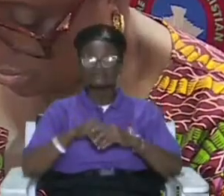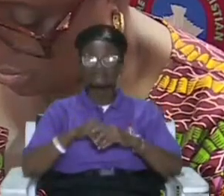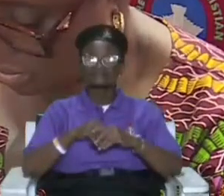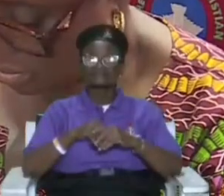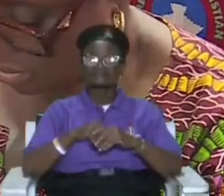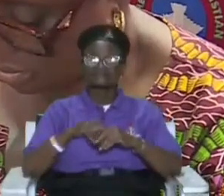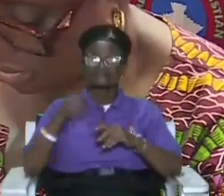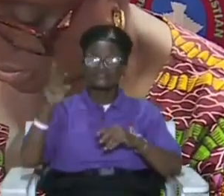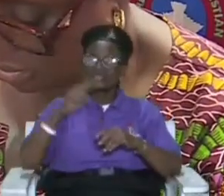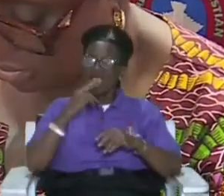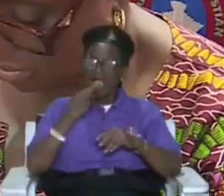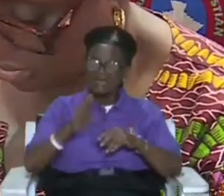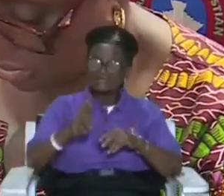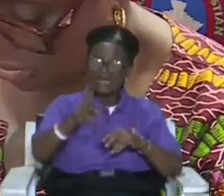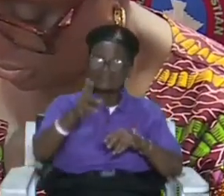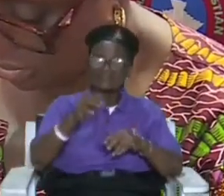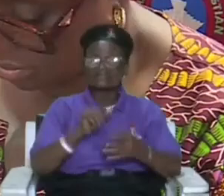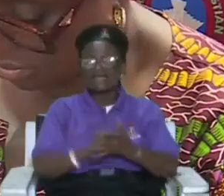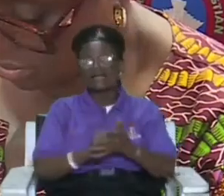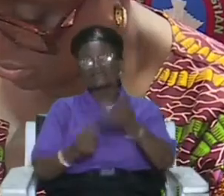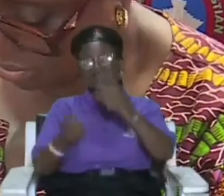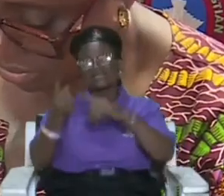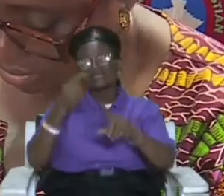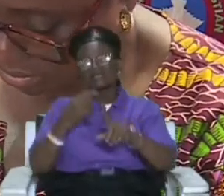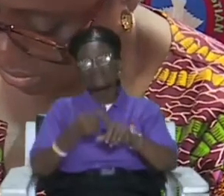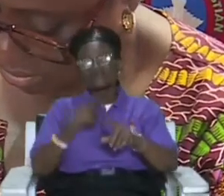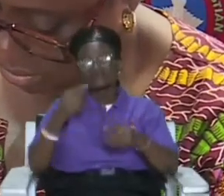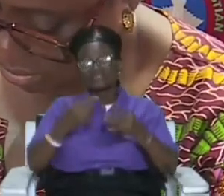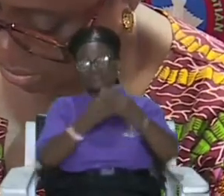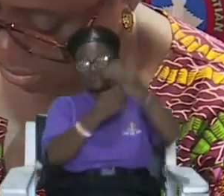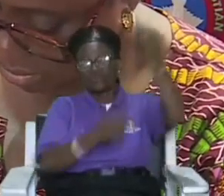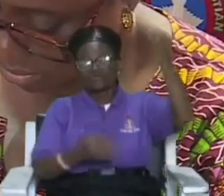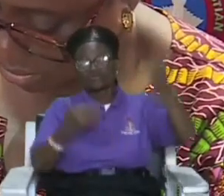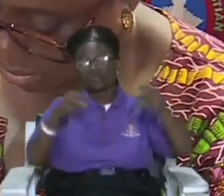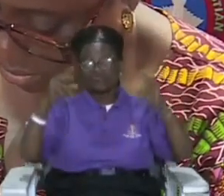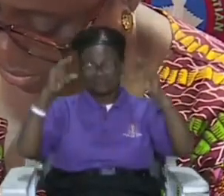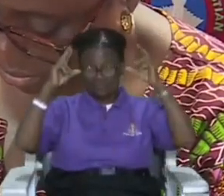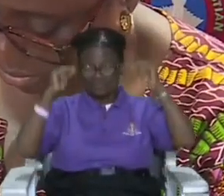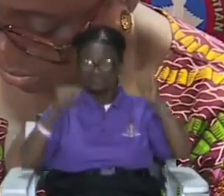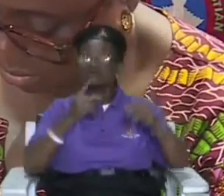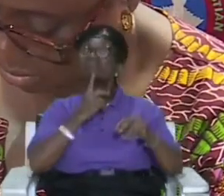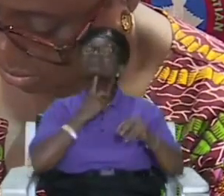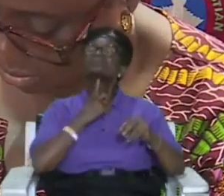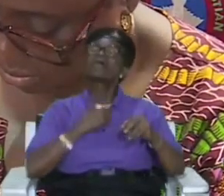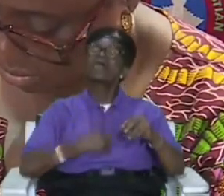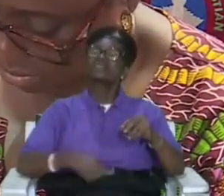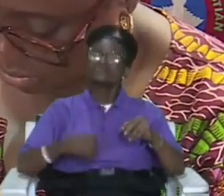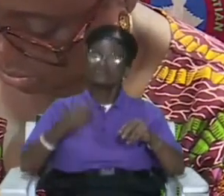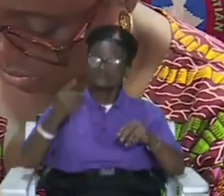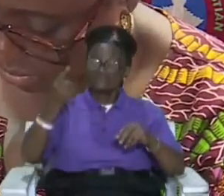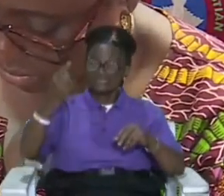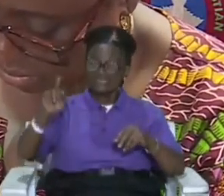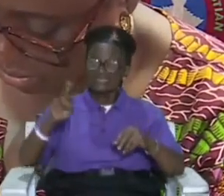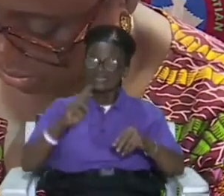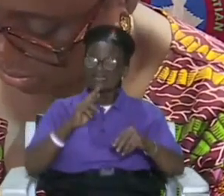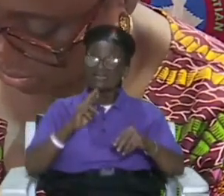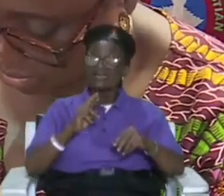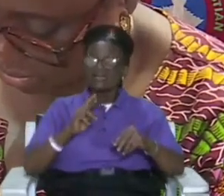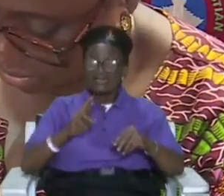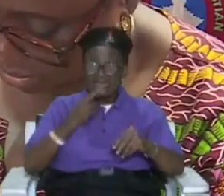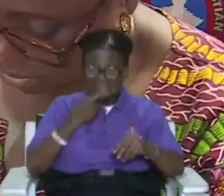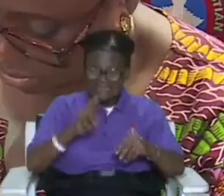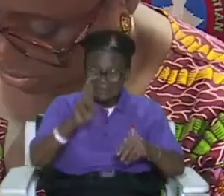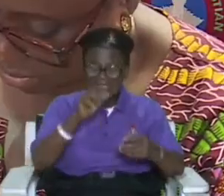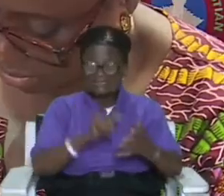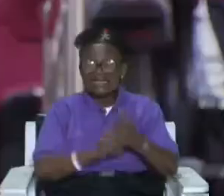The serpent that came from the rod of Moses swallowed the serpents that came from the